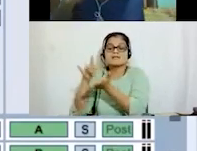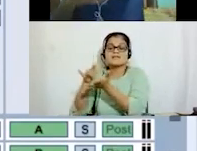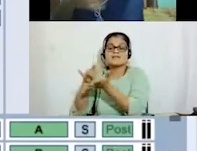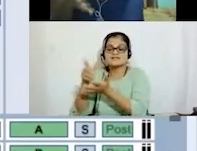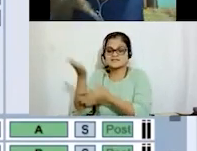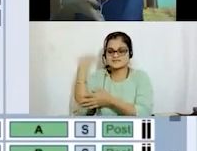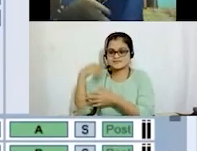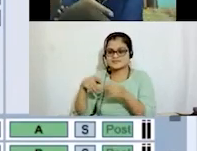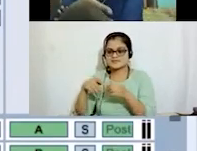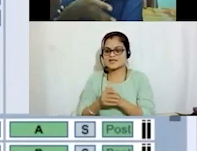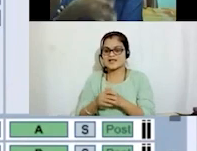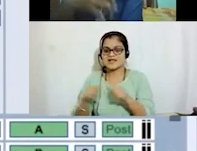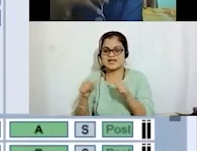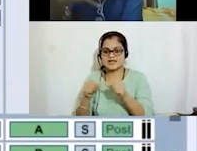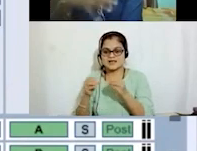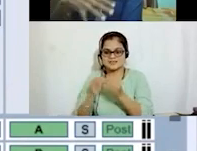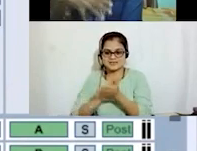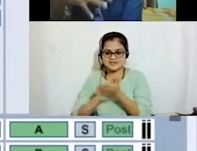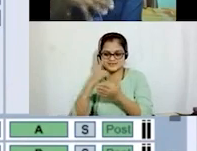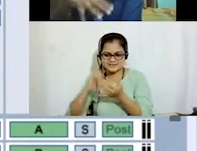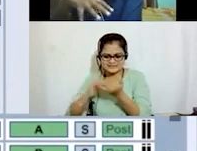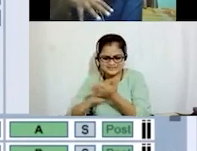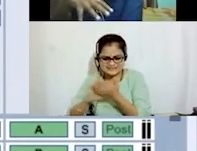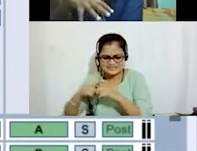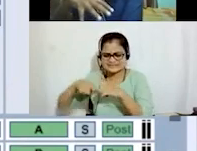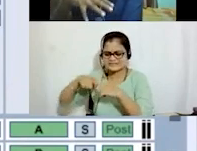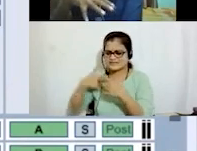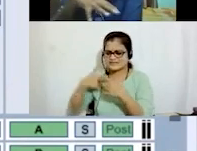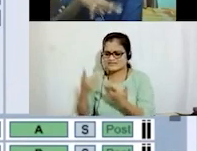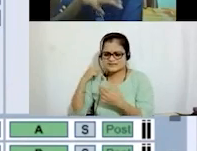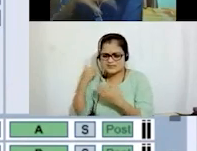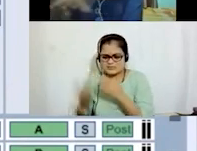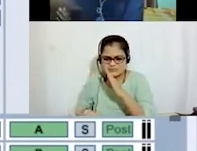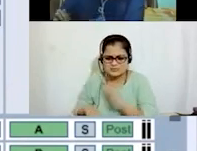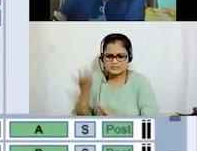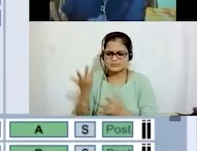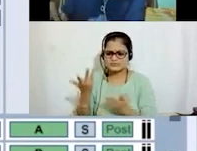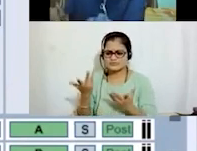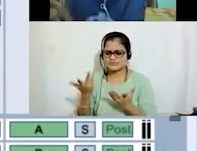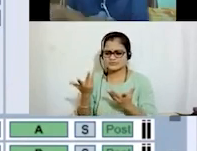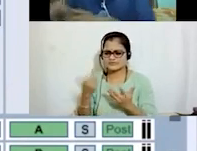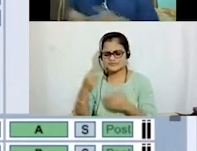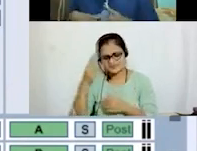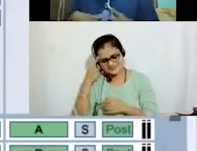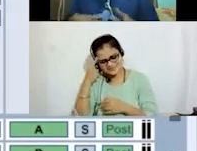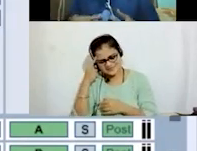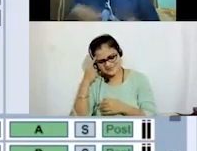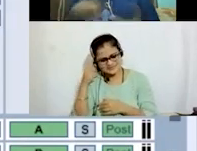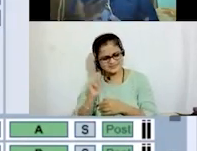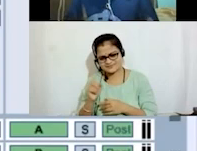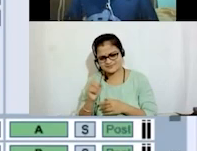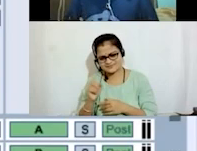Abhishek already said, like it was so noisy. One of the approaches why I actually quit the idea and thought that no, I'll